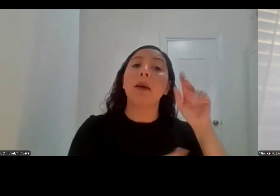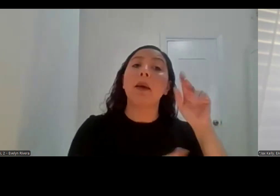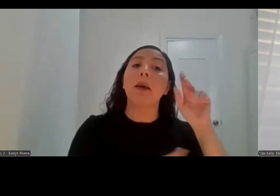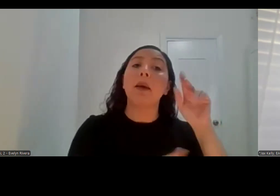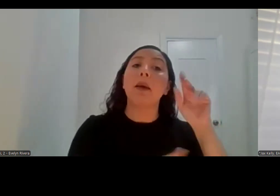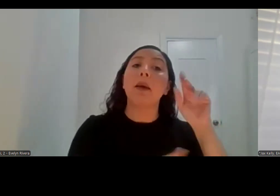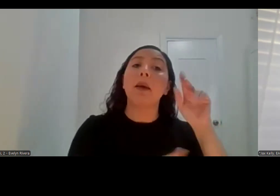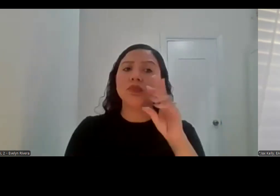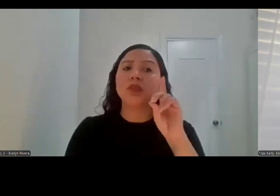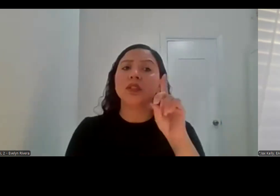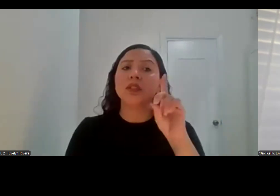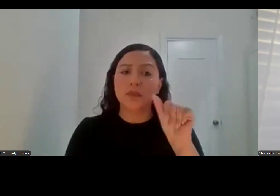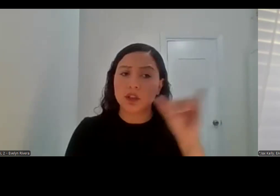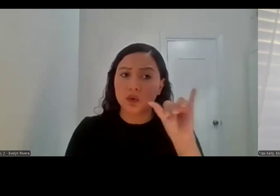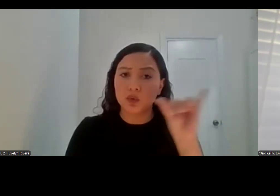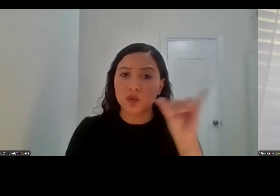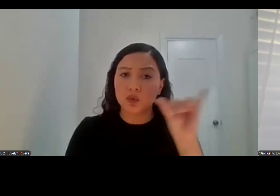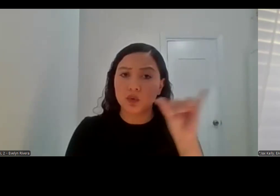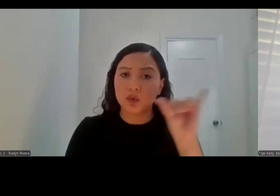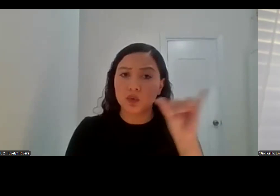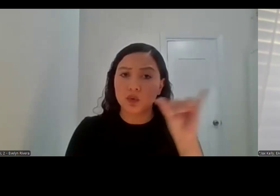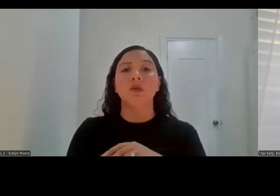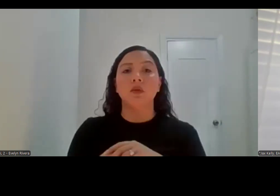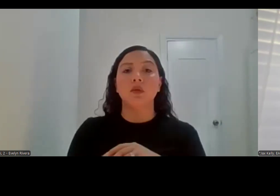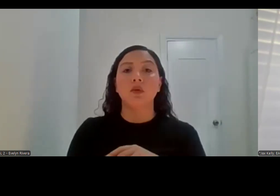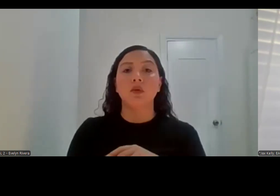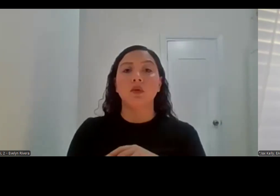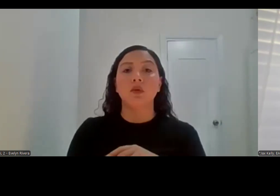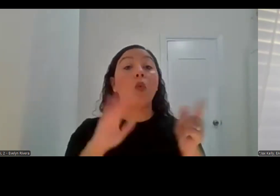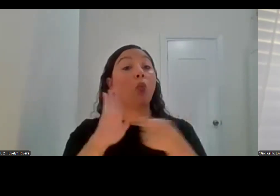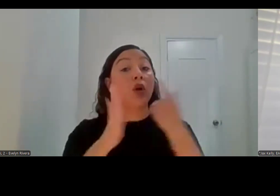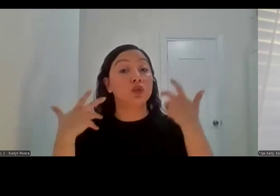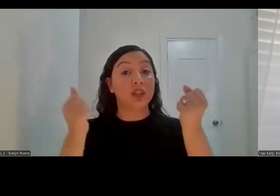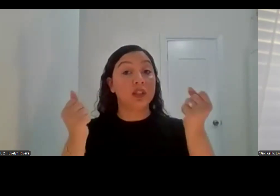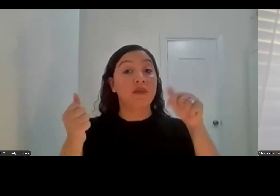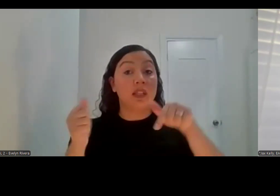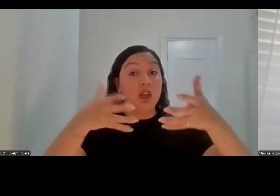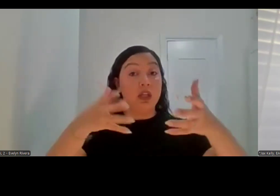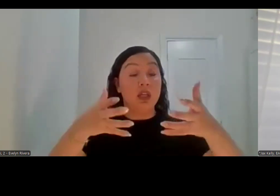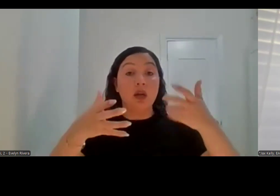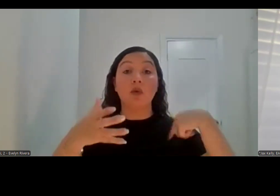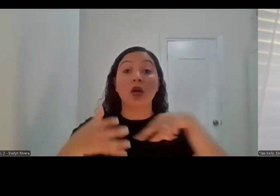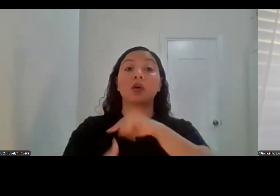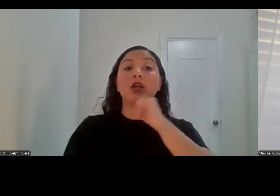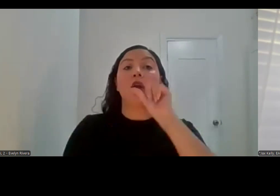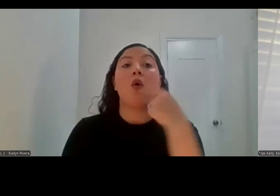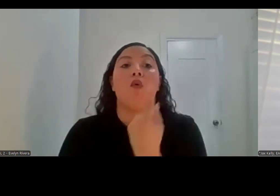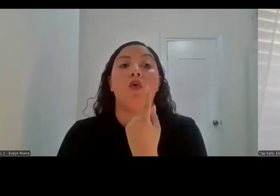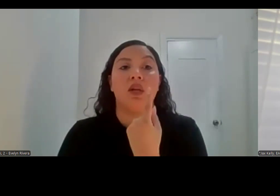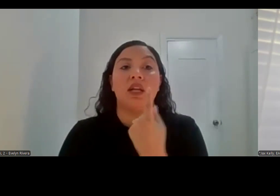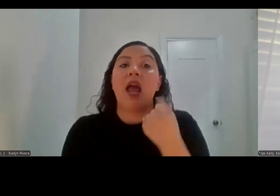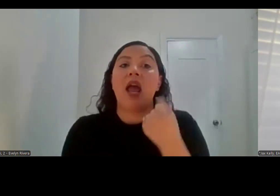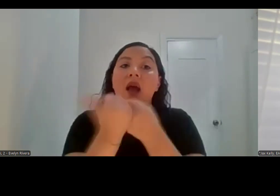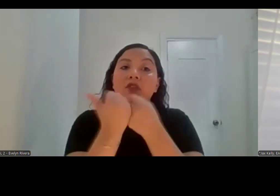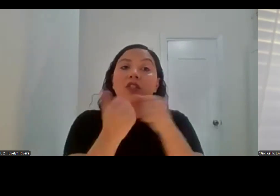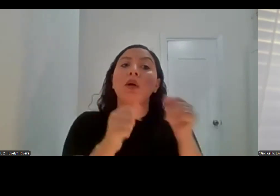among others. One of the strengths of this committee is that many of us are not only advocates or professionals, we are also